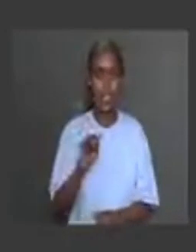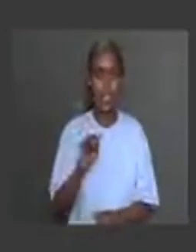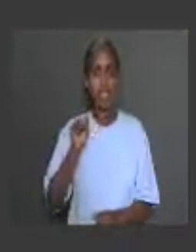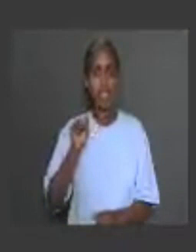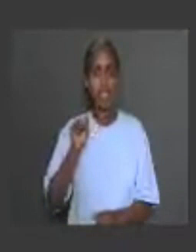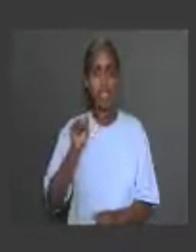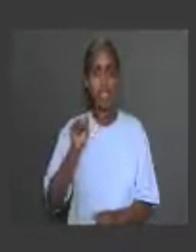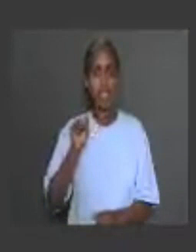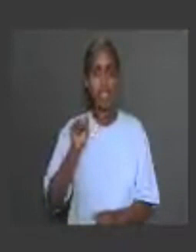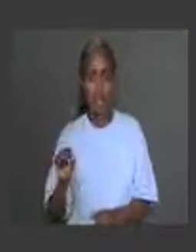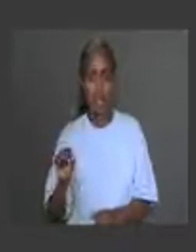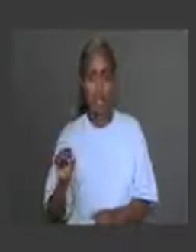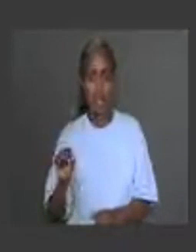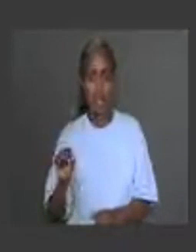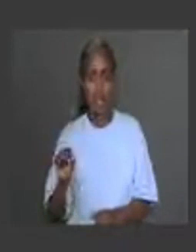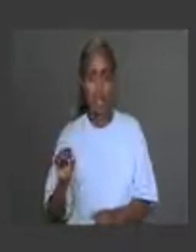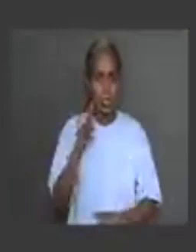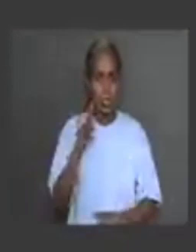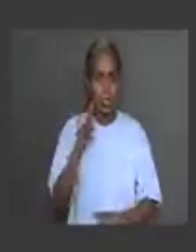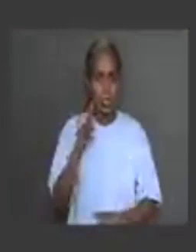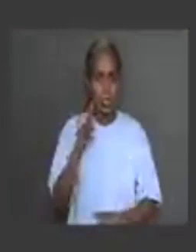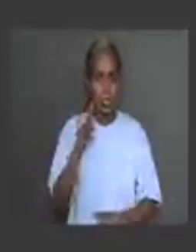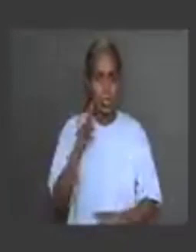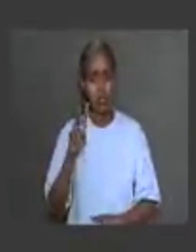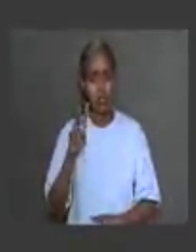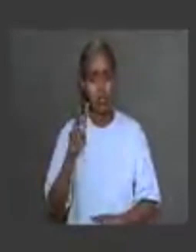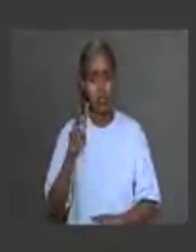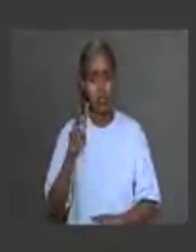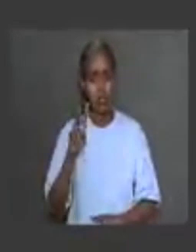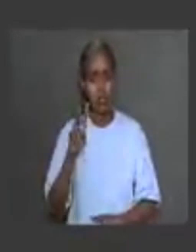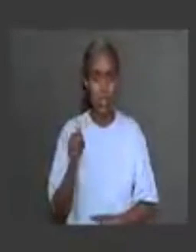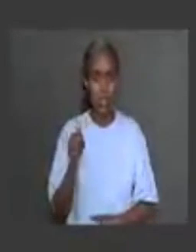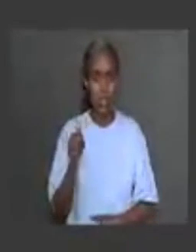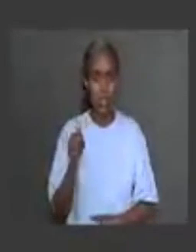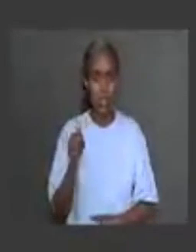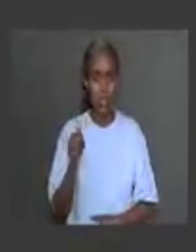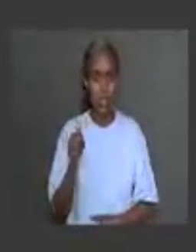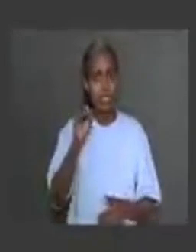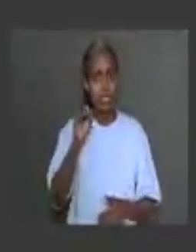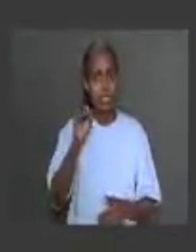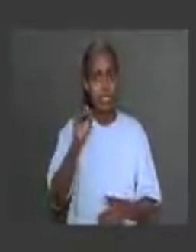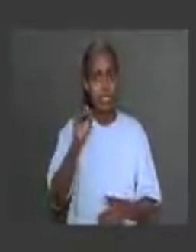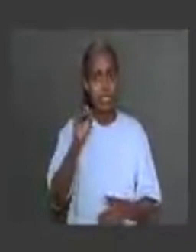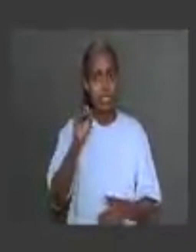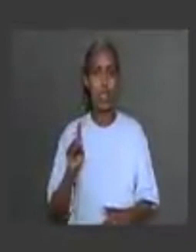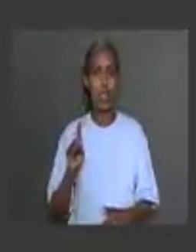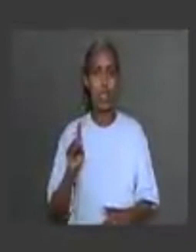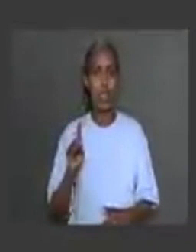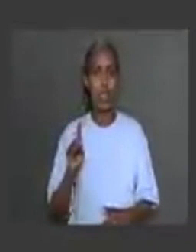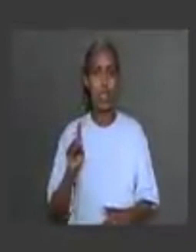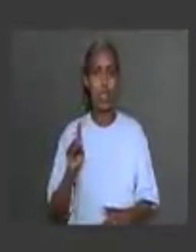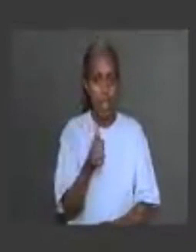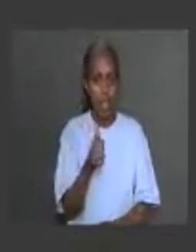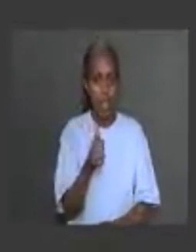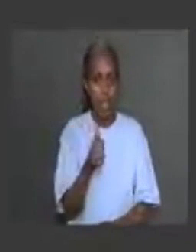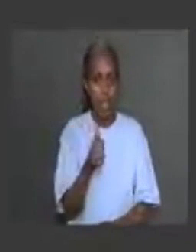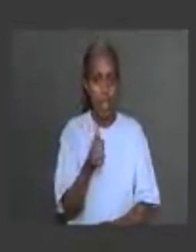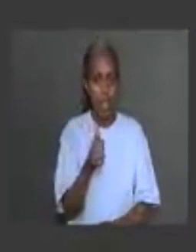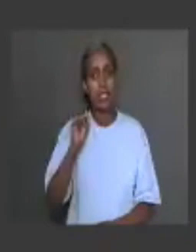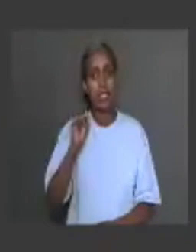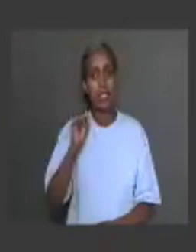minus 1 to a sub 1, a sub